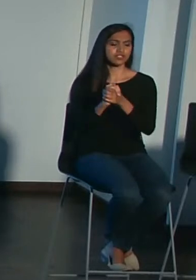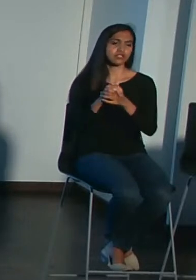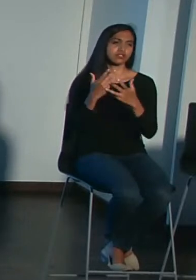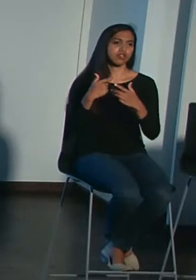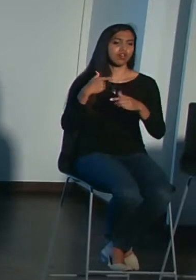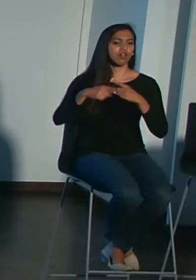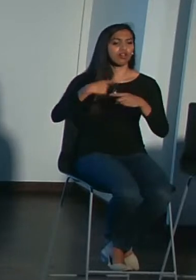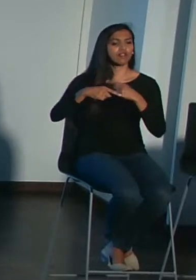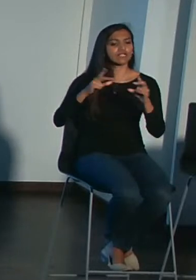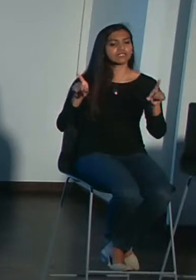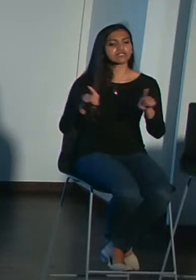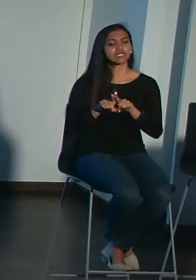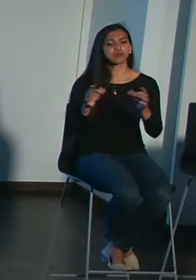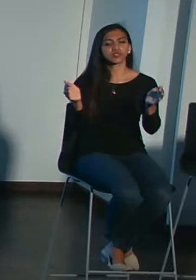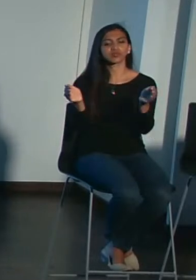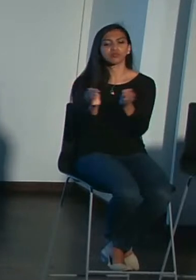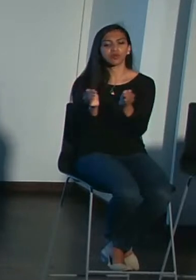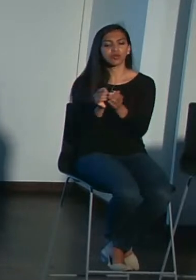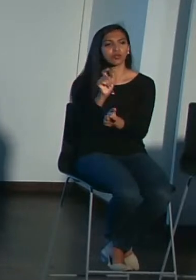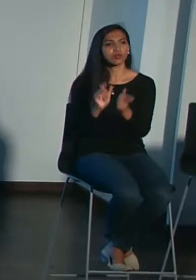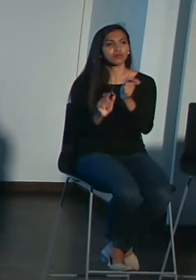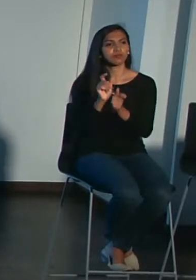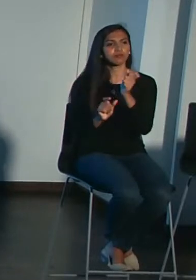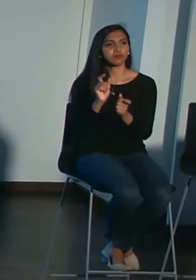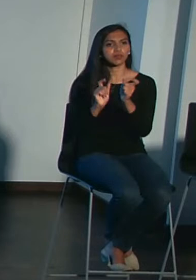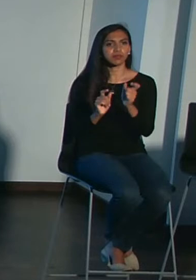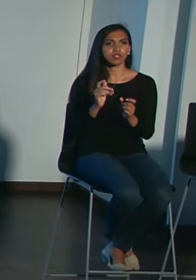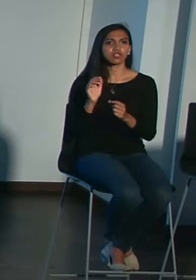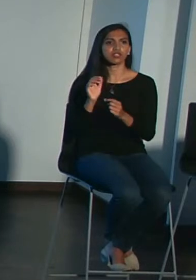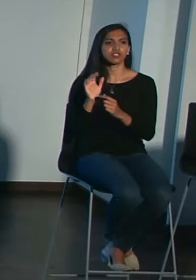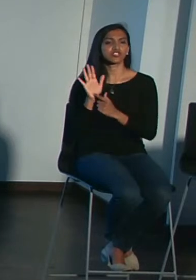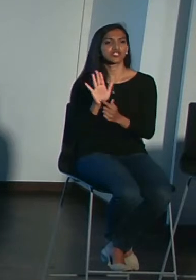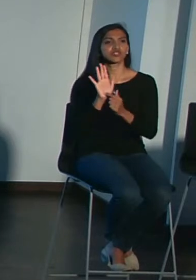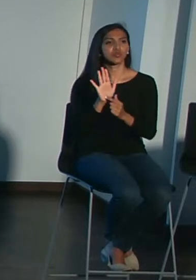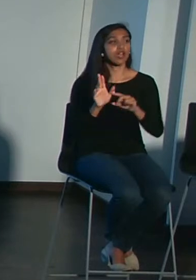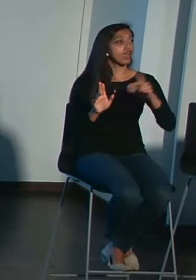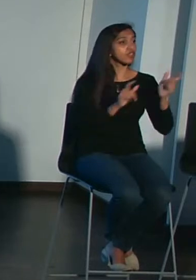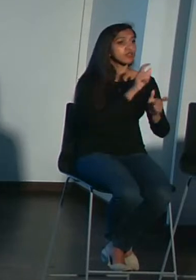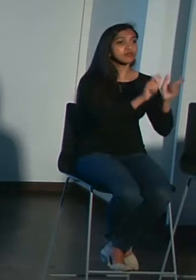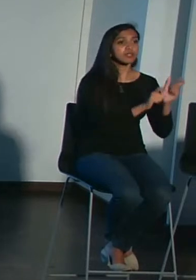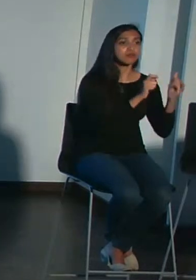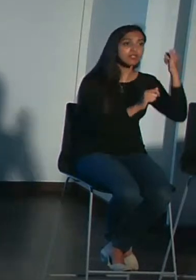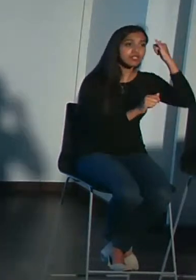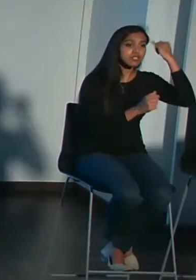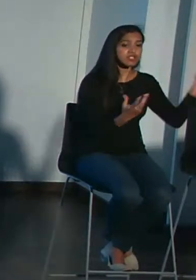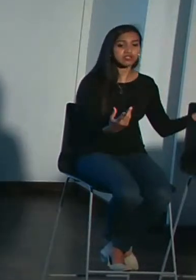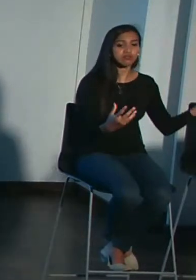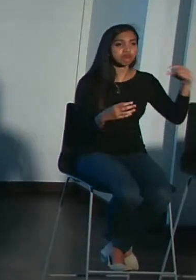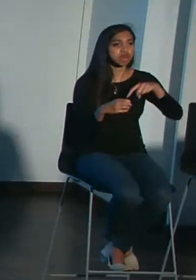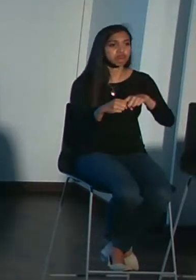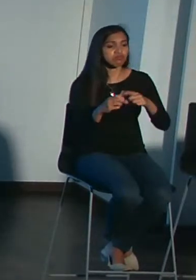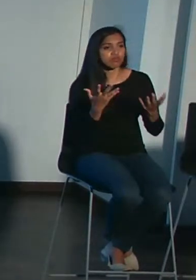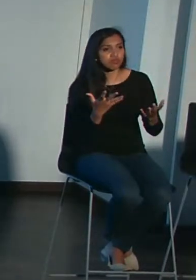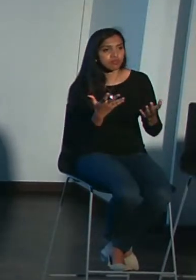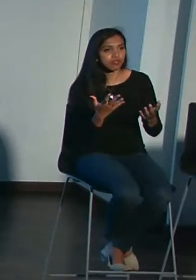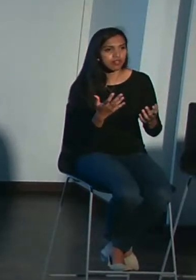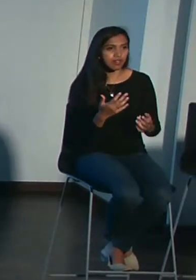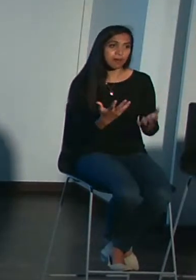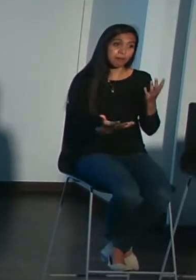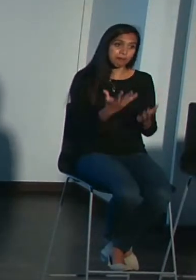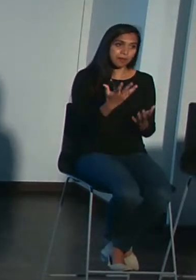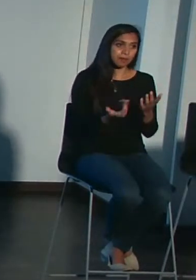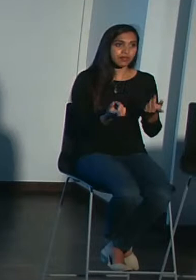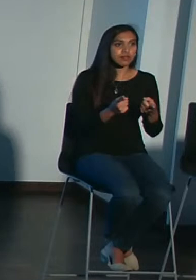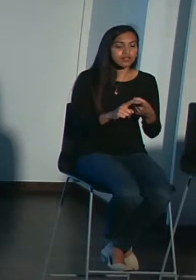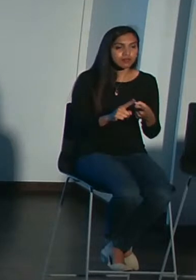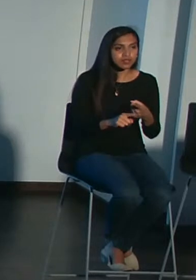knit small community of people they're reaching out, and they're not letting other people in anymore? So you're also finding yourself in this